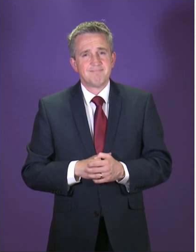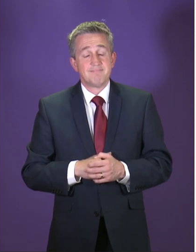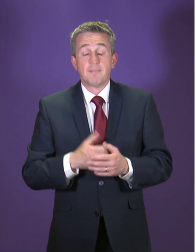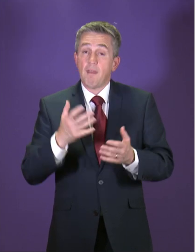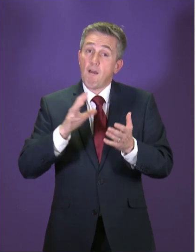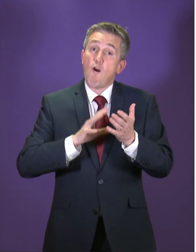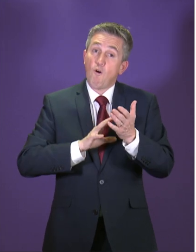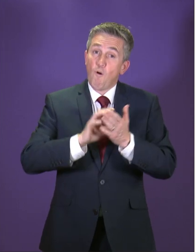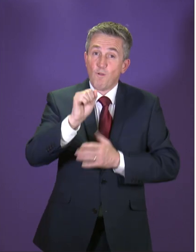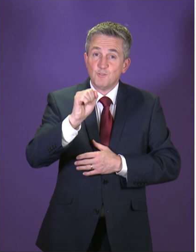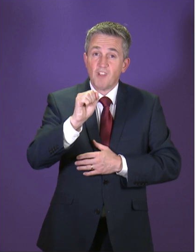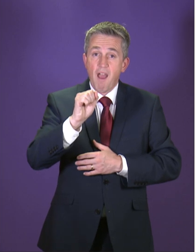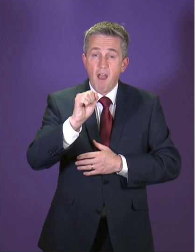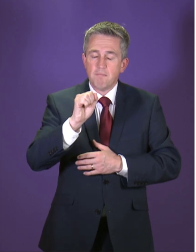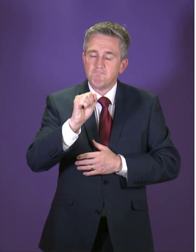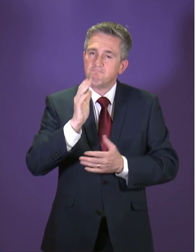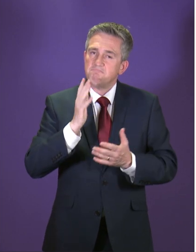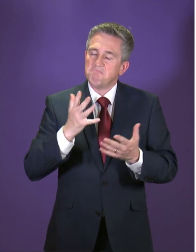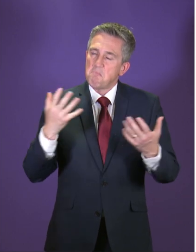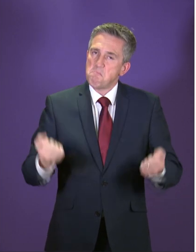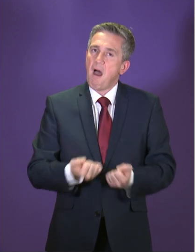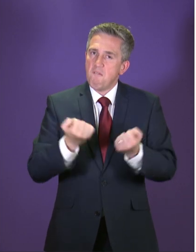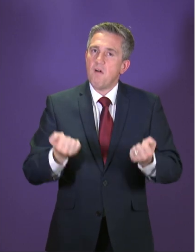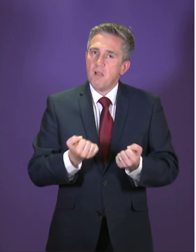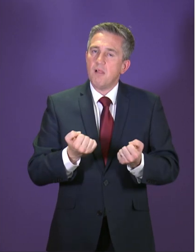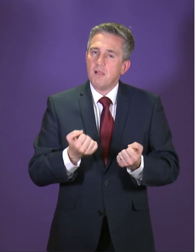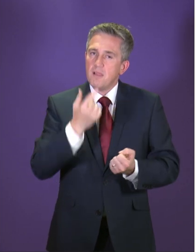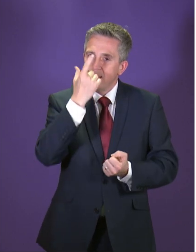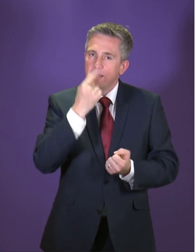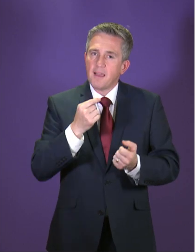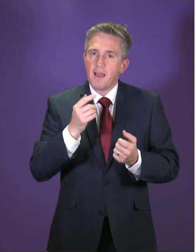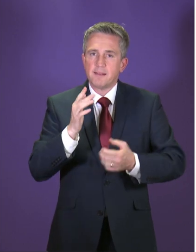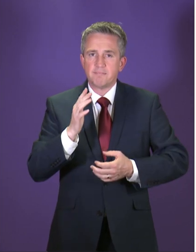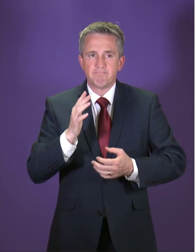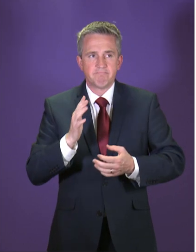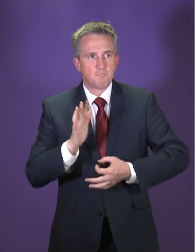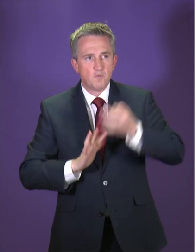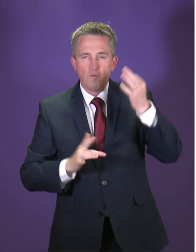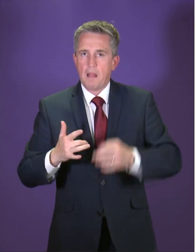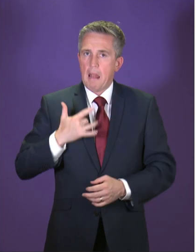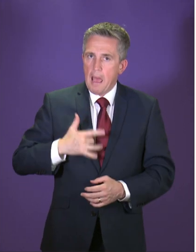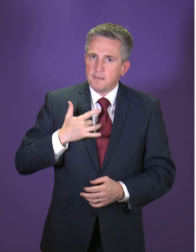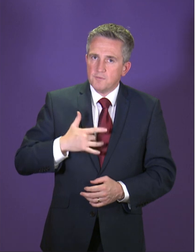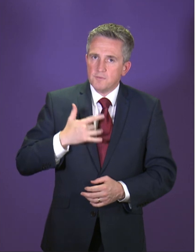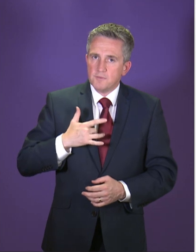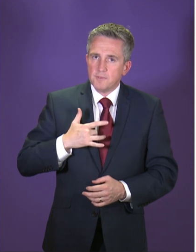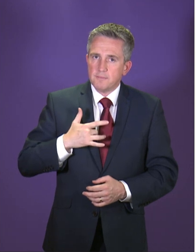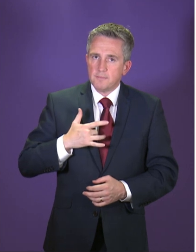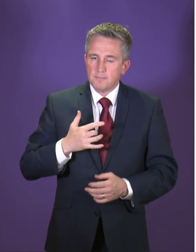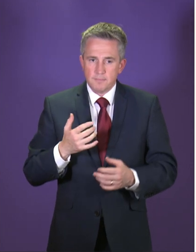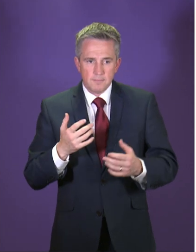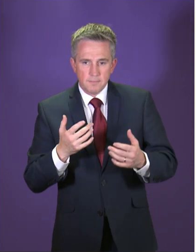of cultural to transform lives, the power of cultural to promote inclusive